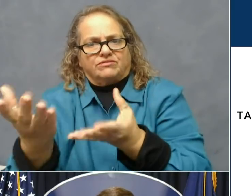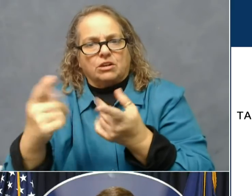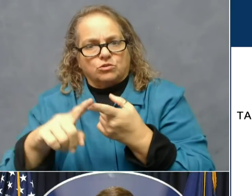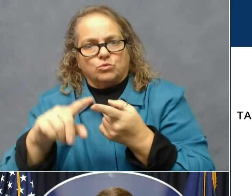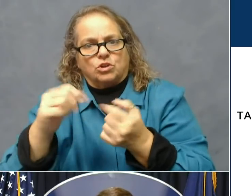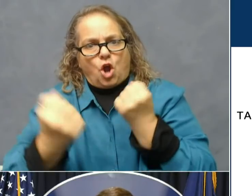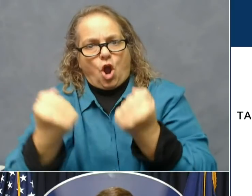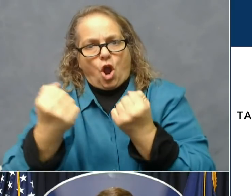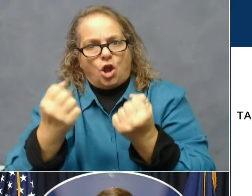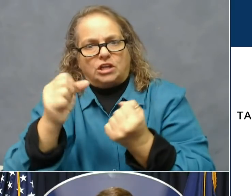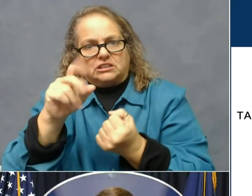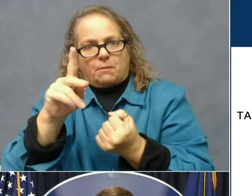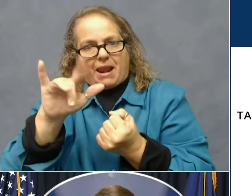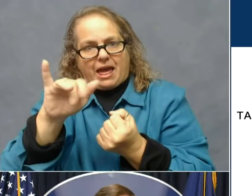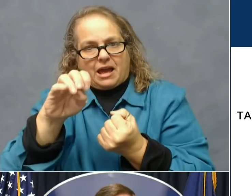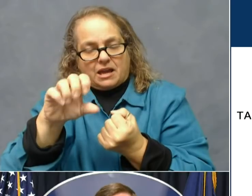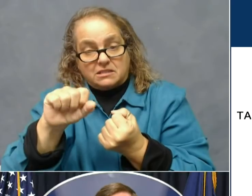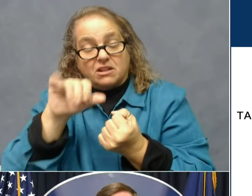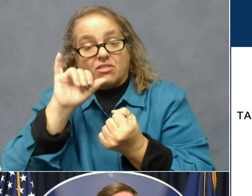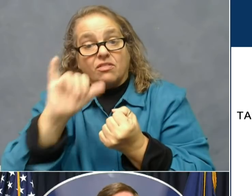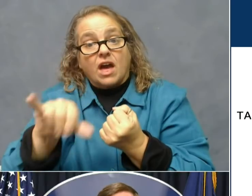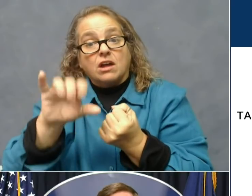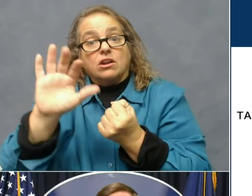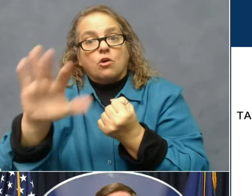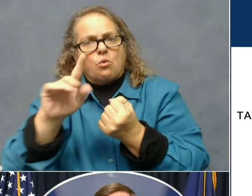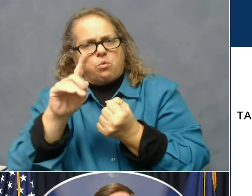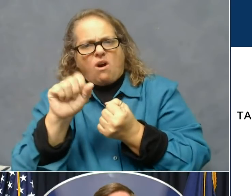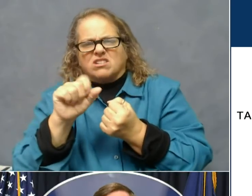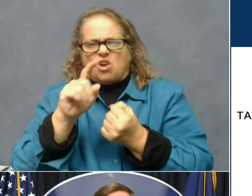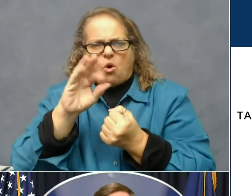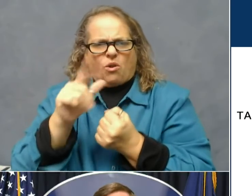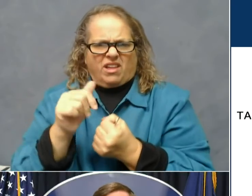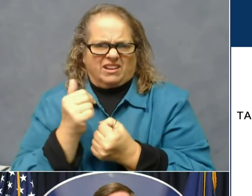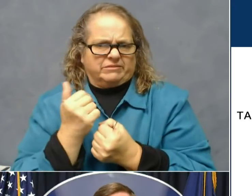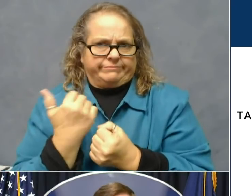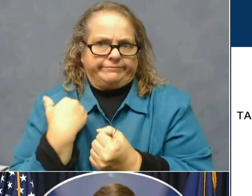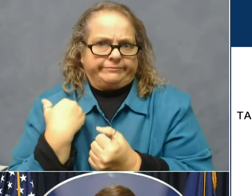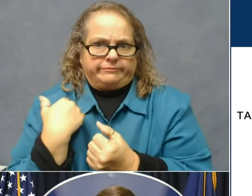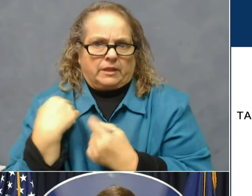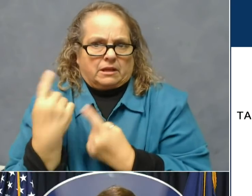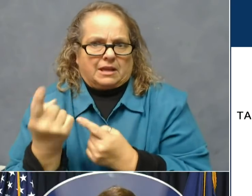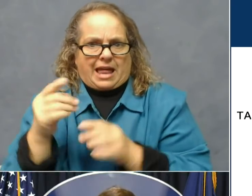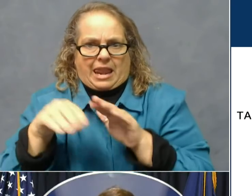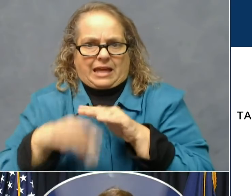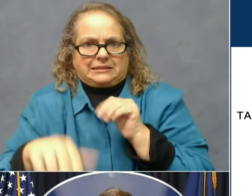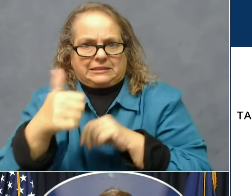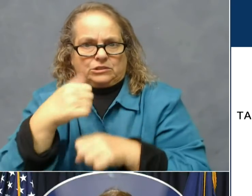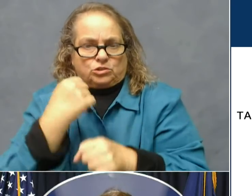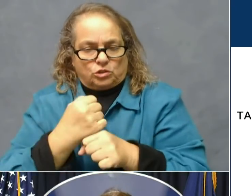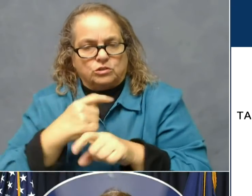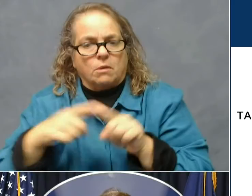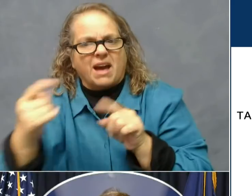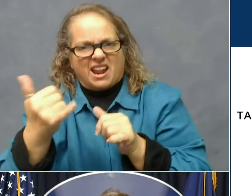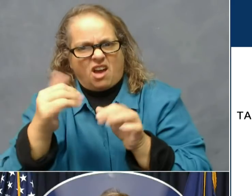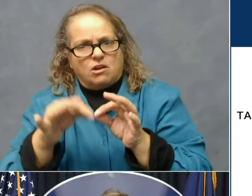County facility less than a decade ago, but it's already become an important and critical part of that community.